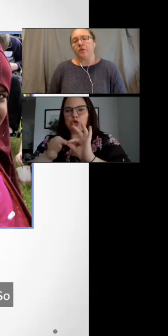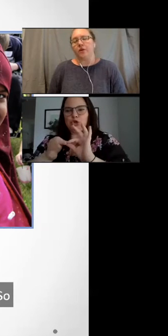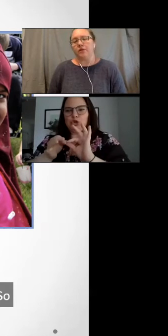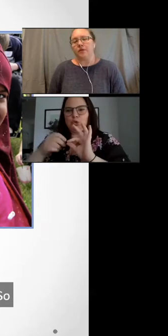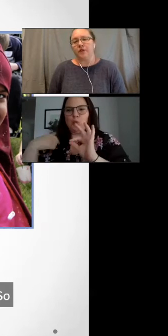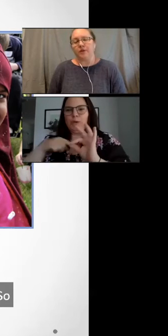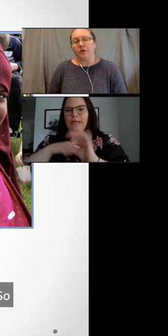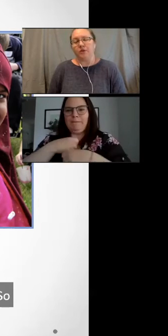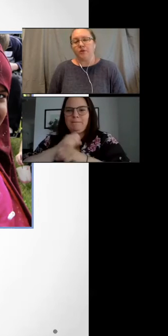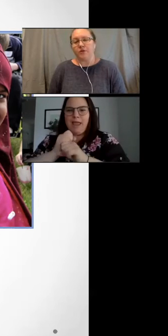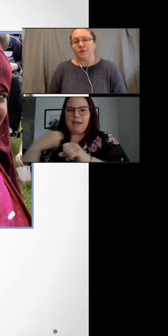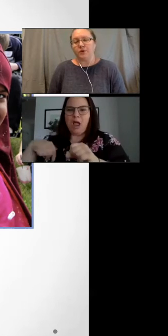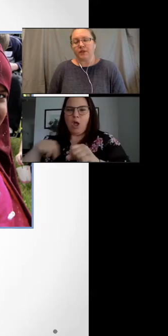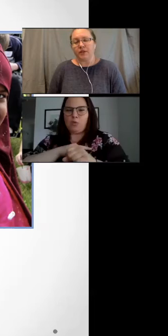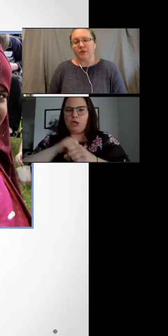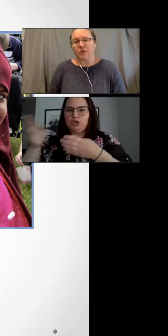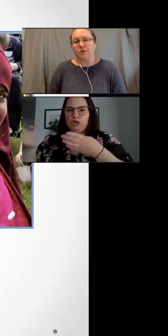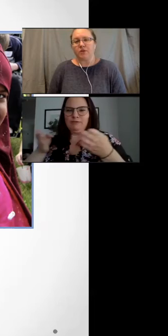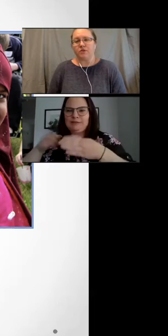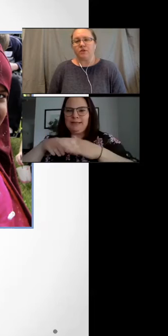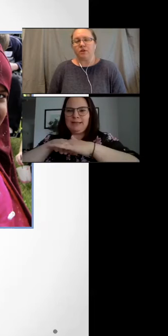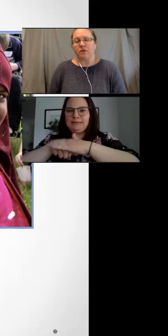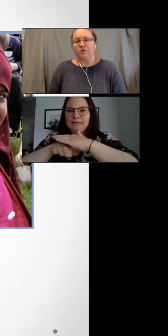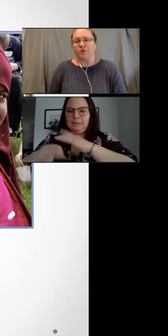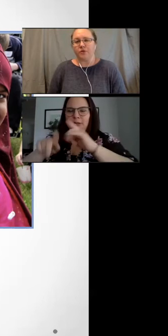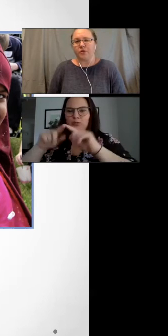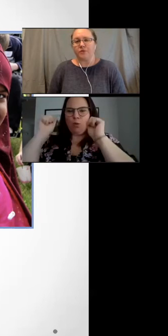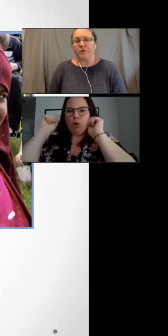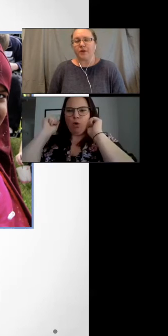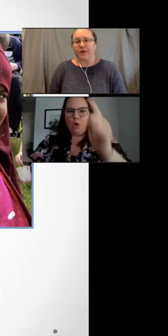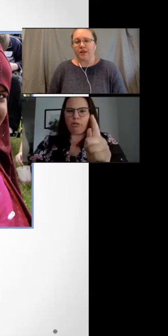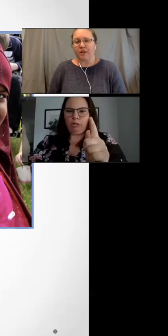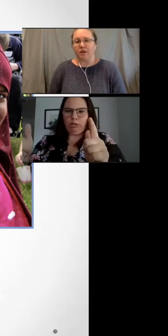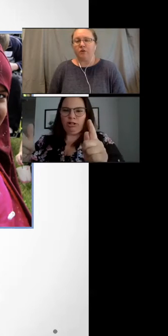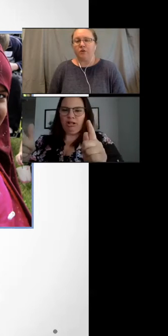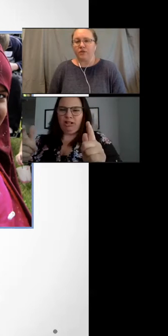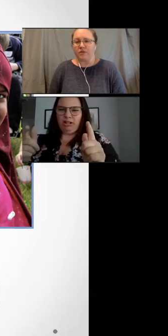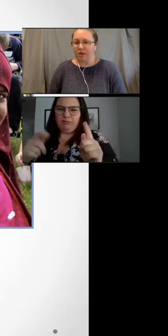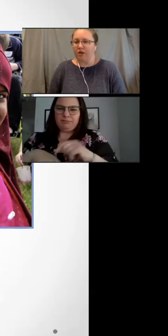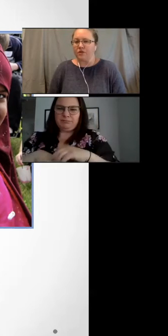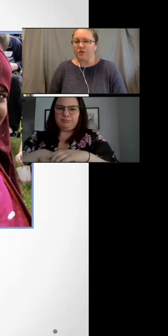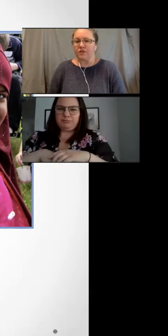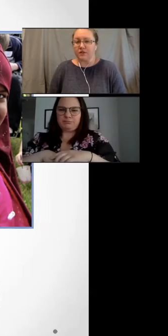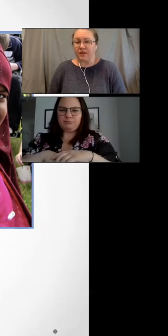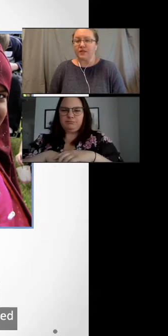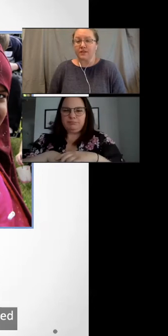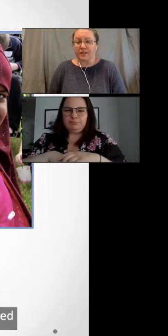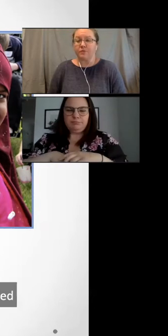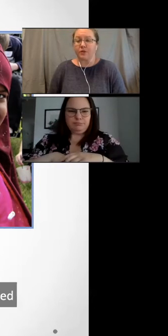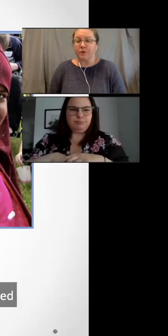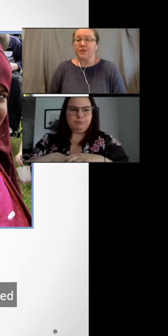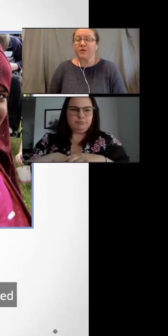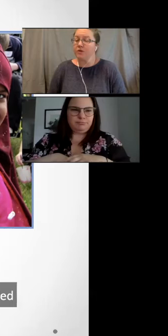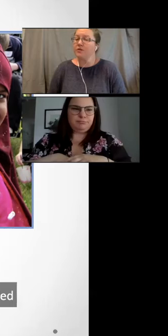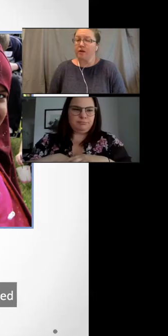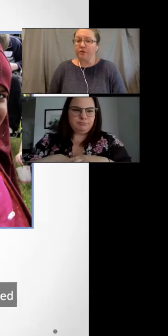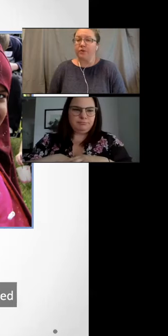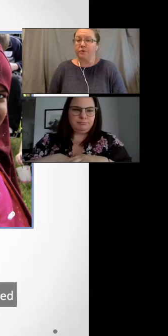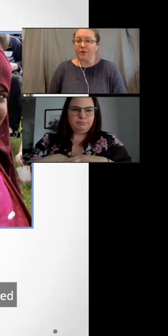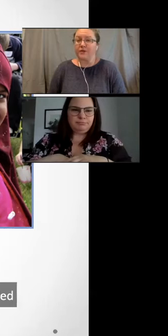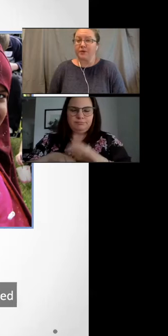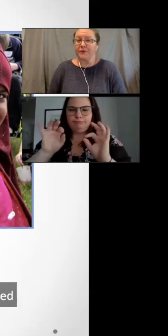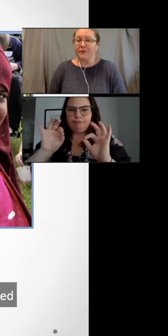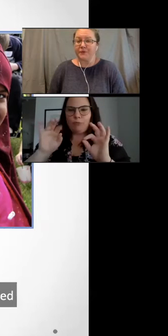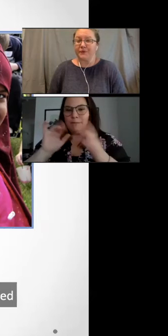are working with a family who uses spoken language, we make sure that there are interpreters provided. Our goal is to make our services as accessible as possible to